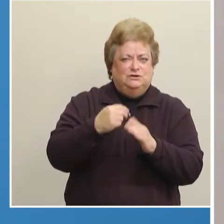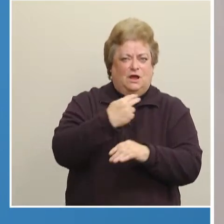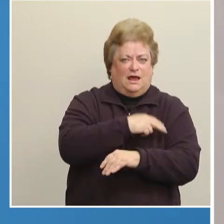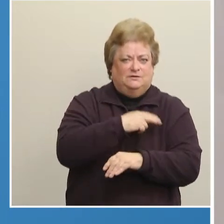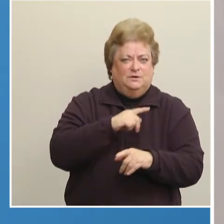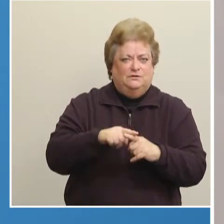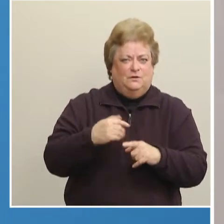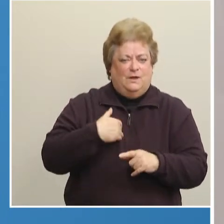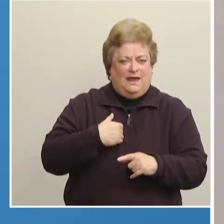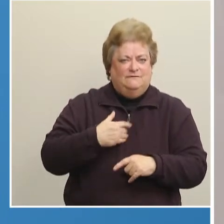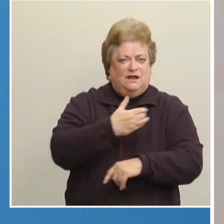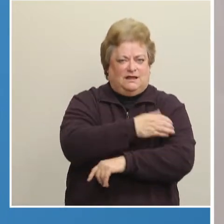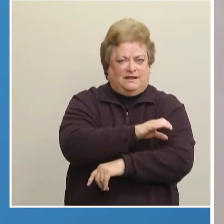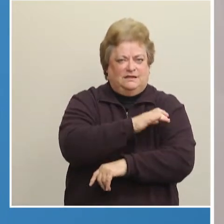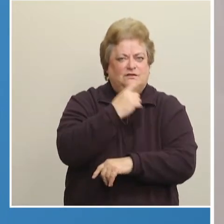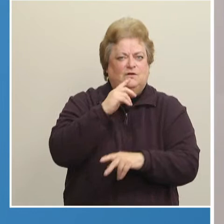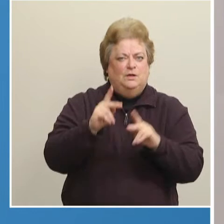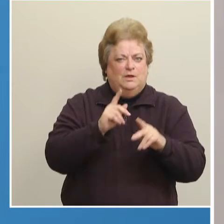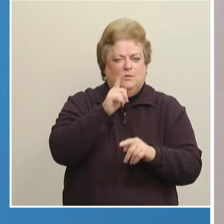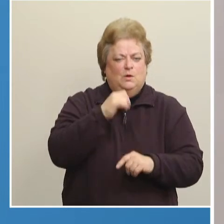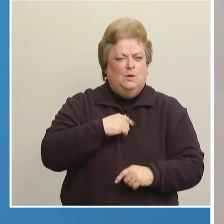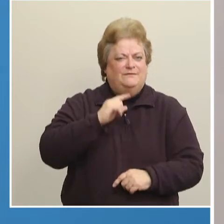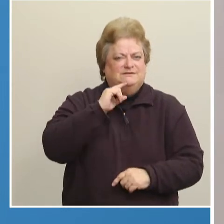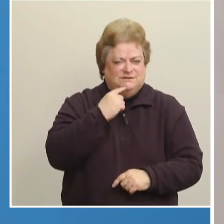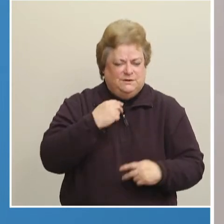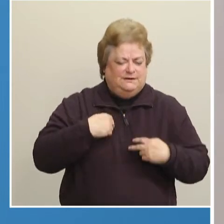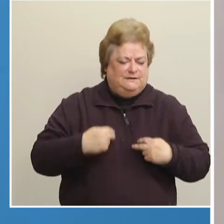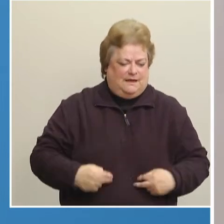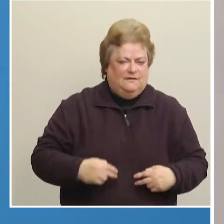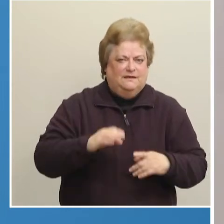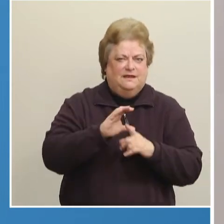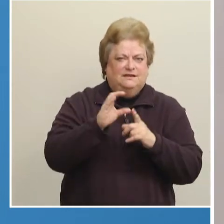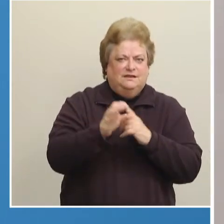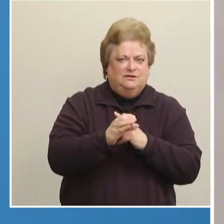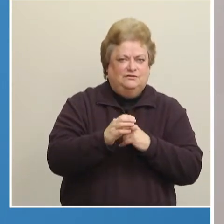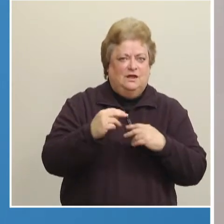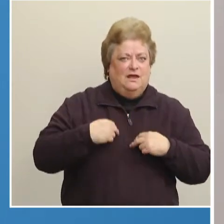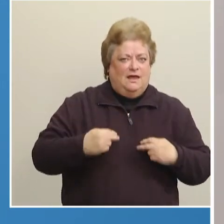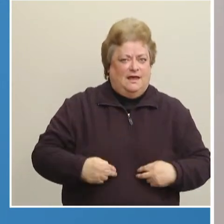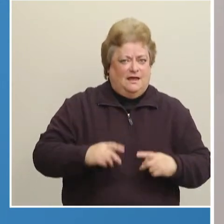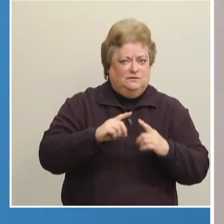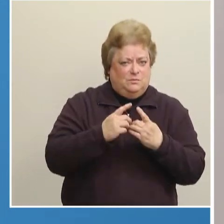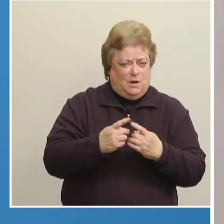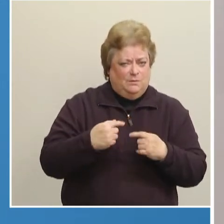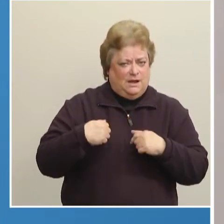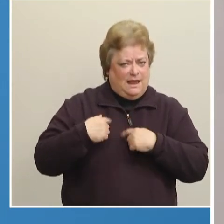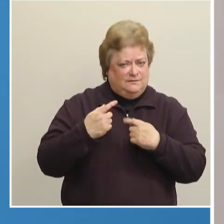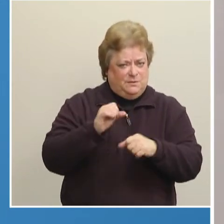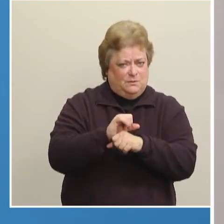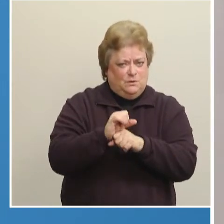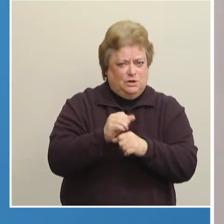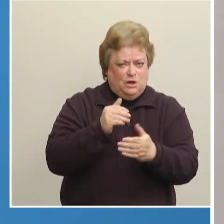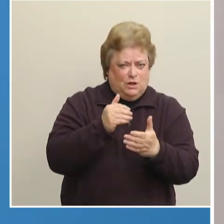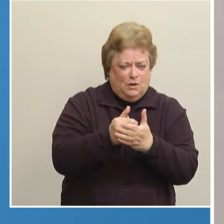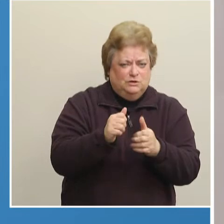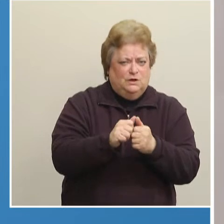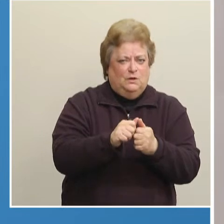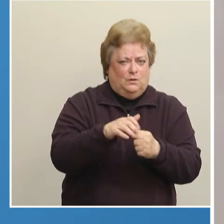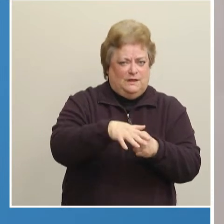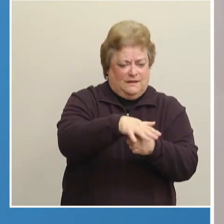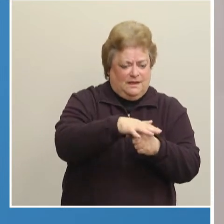to hold upcoming clinics for people with serious health conditions. The health department has been working very closely with our